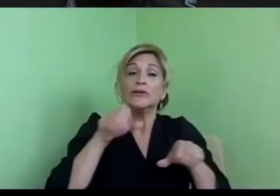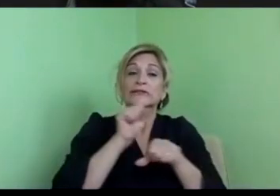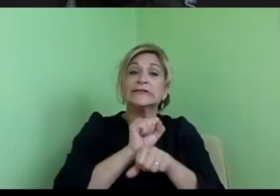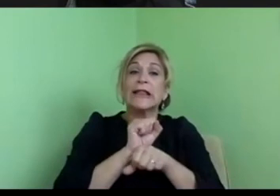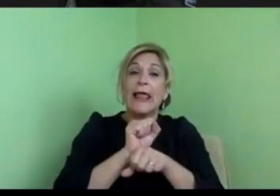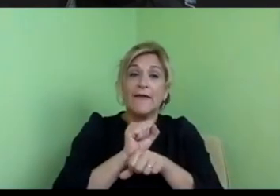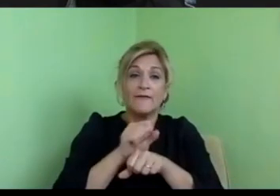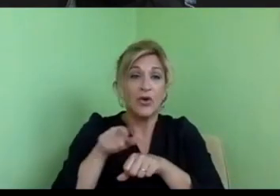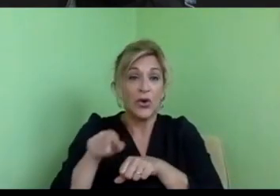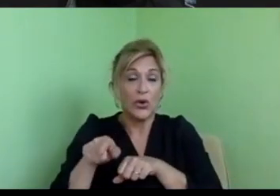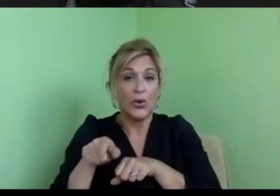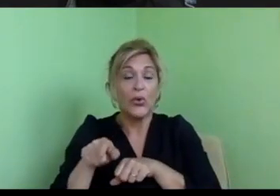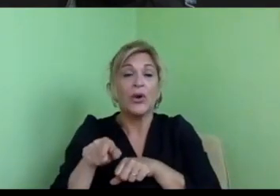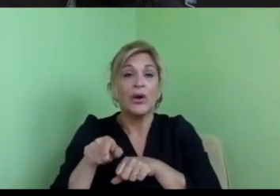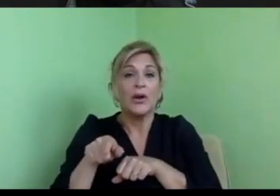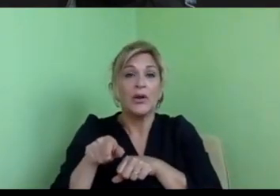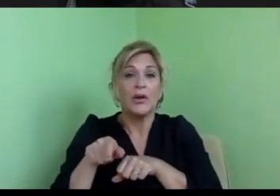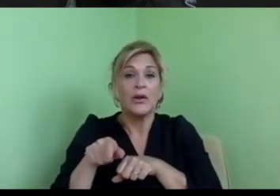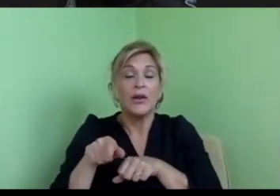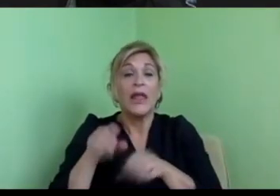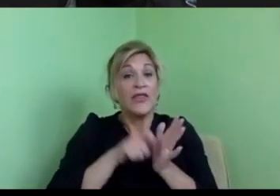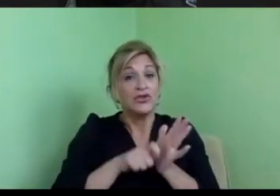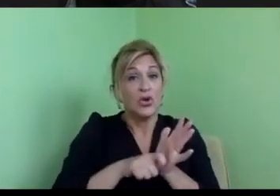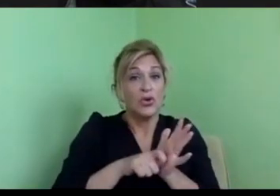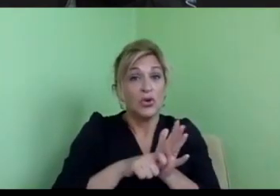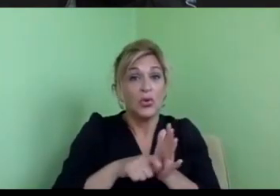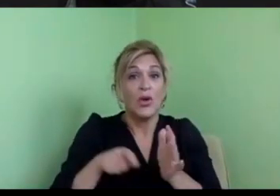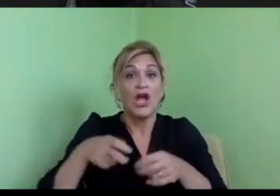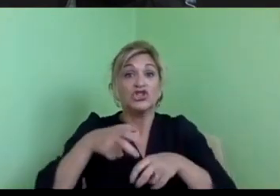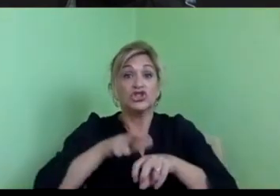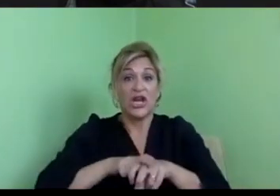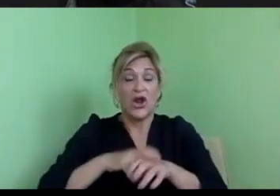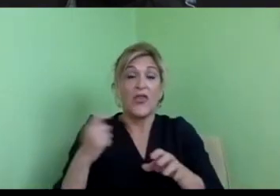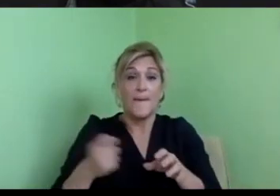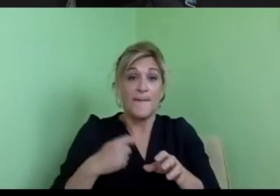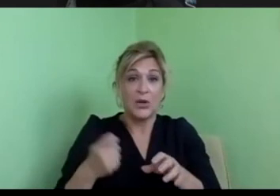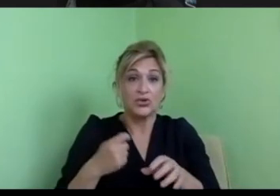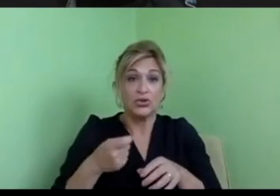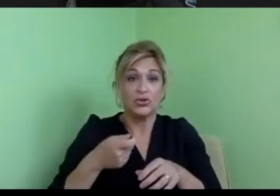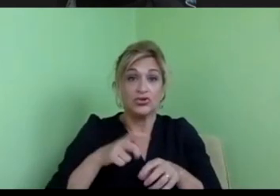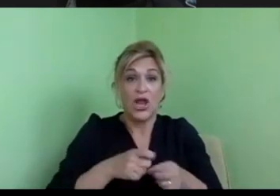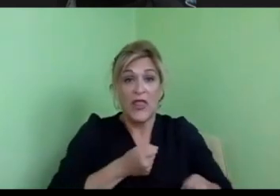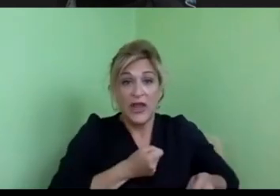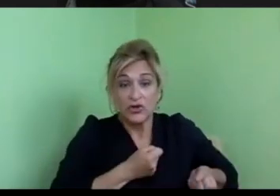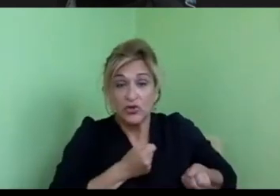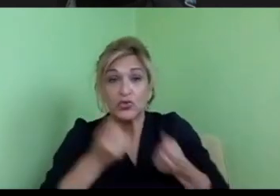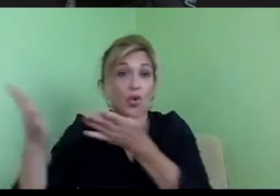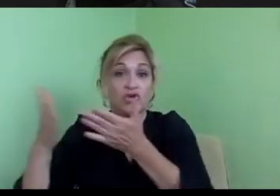that they bound her to a chair and they toss her overboard while she's alive